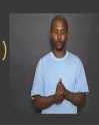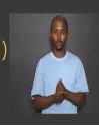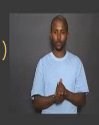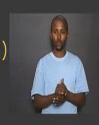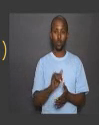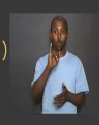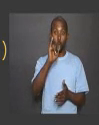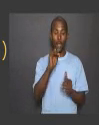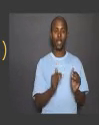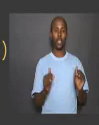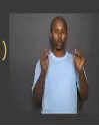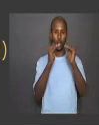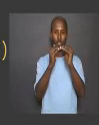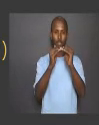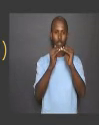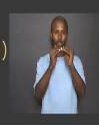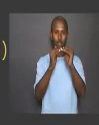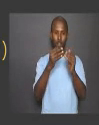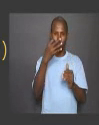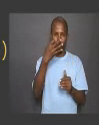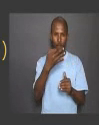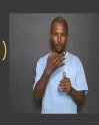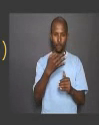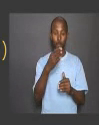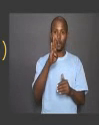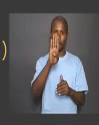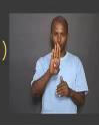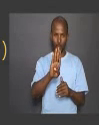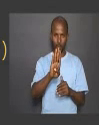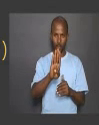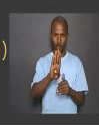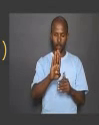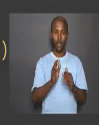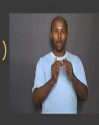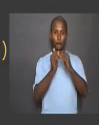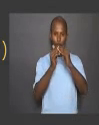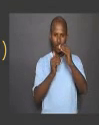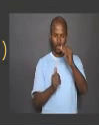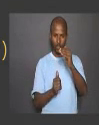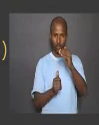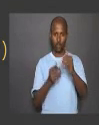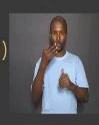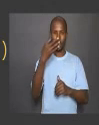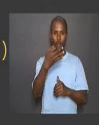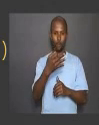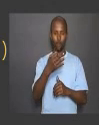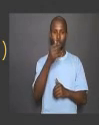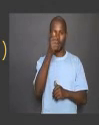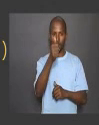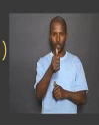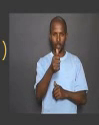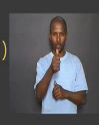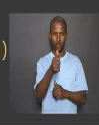Y equals f of b minus f of